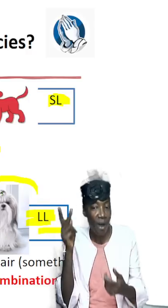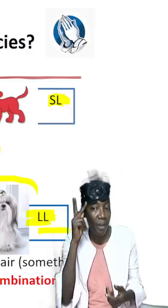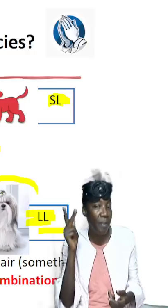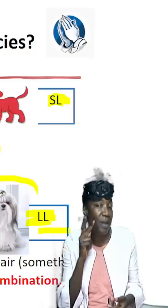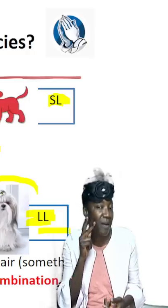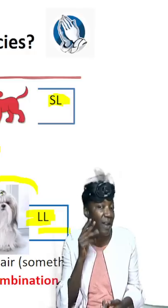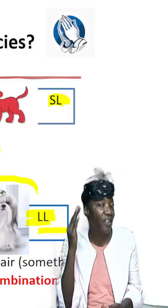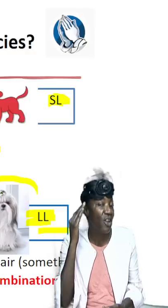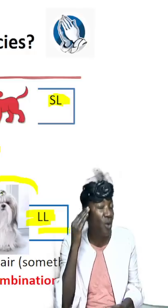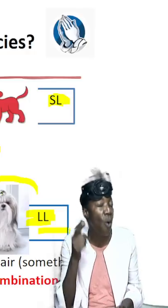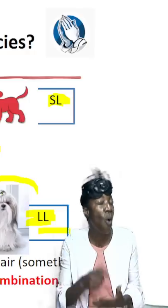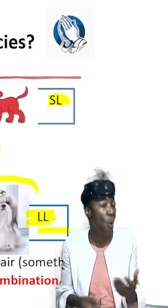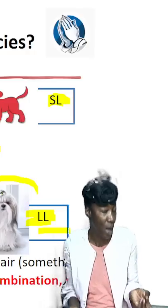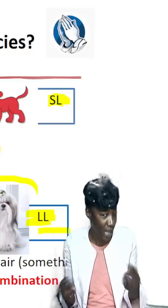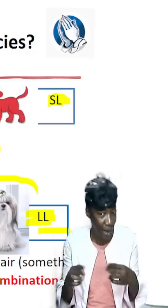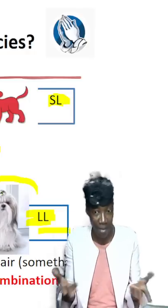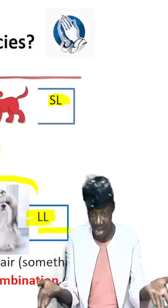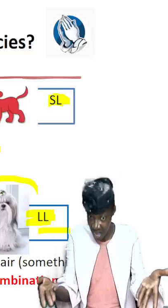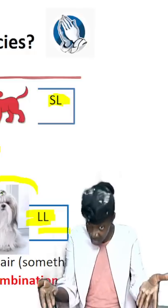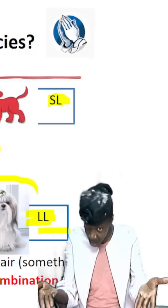know what is happening here?